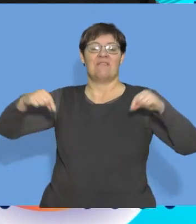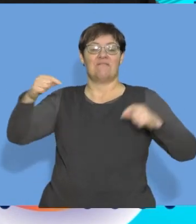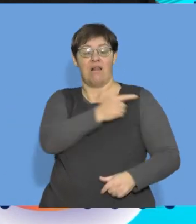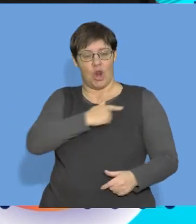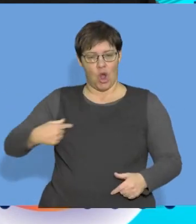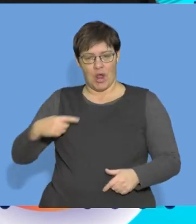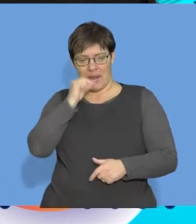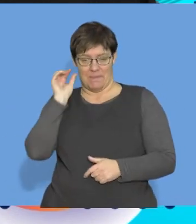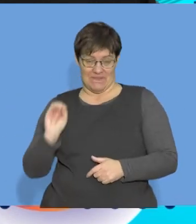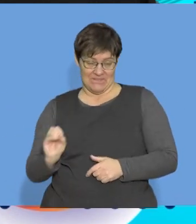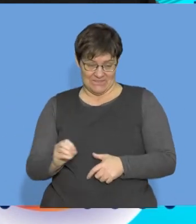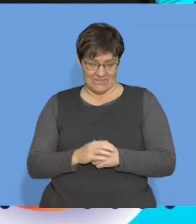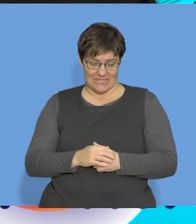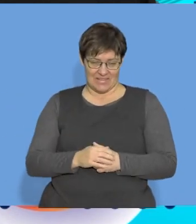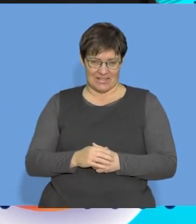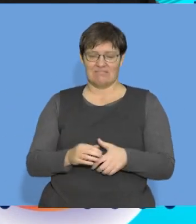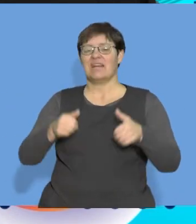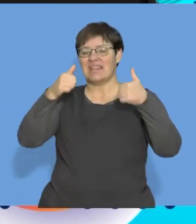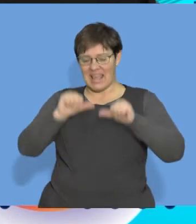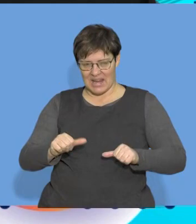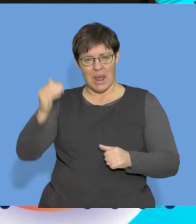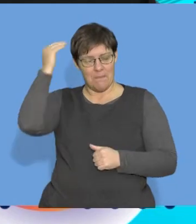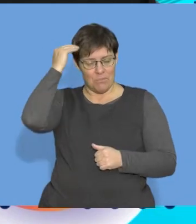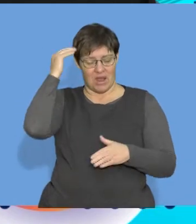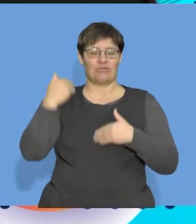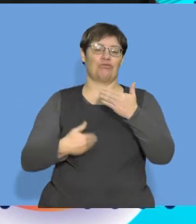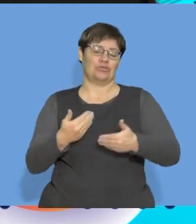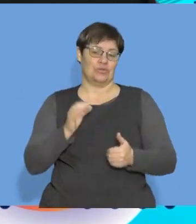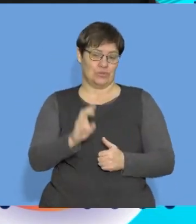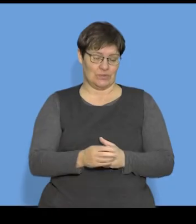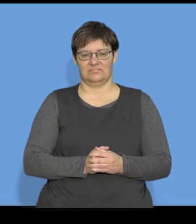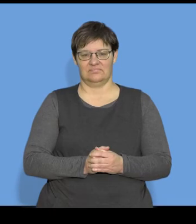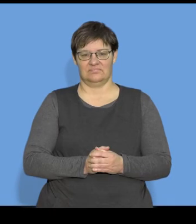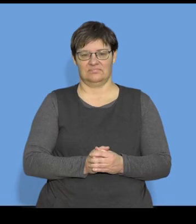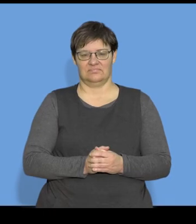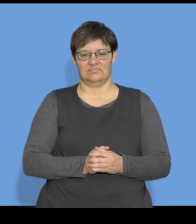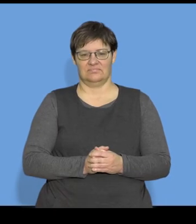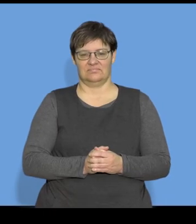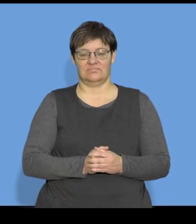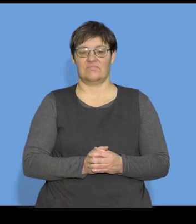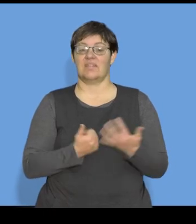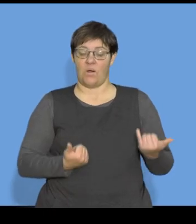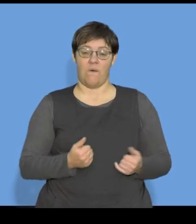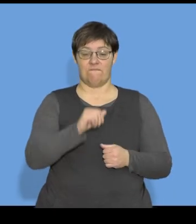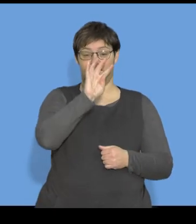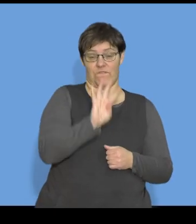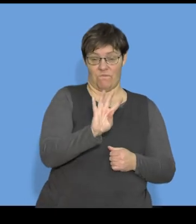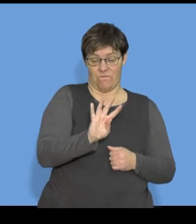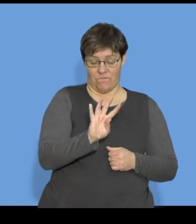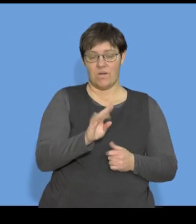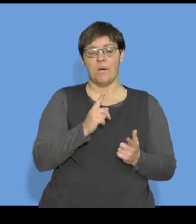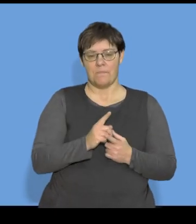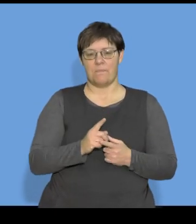with the longer name. Then we continue with the parts of the brain again. Number 4, that is